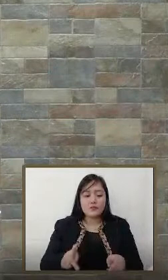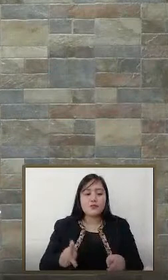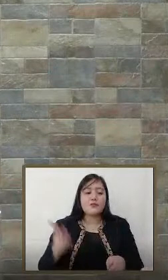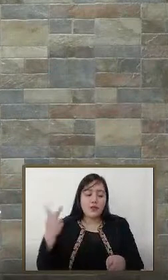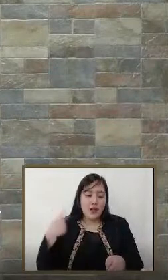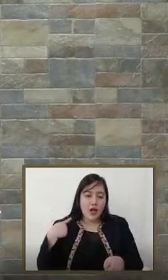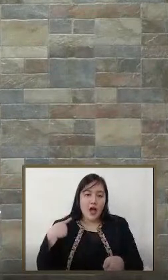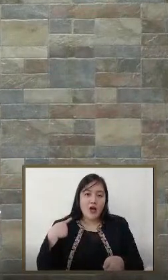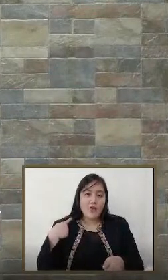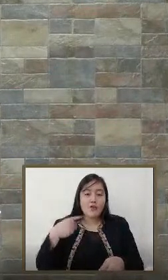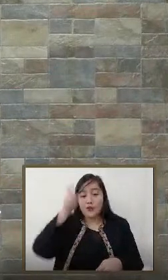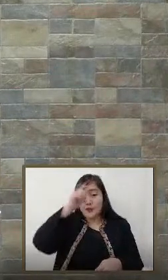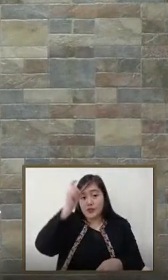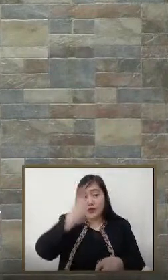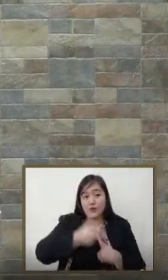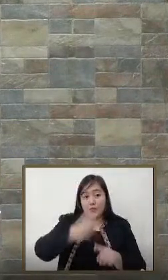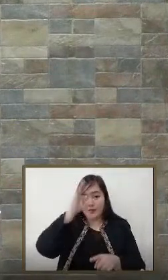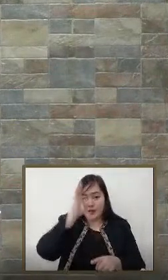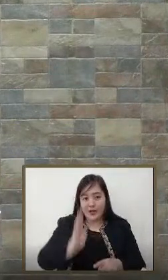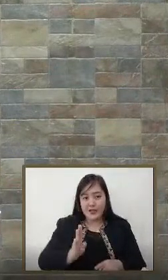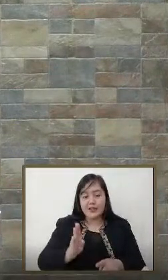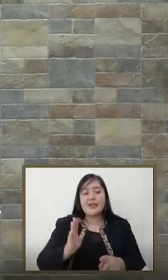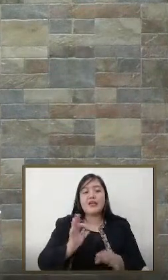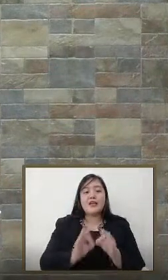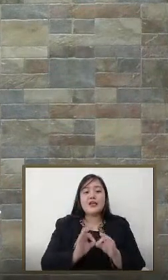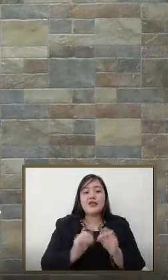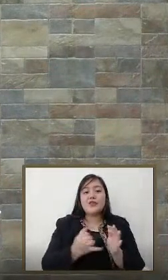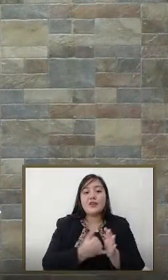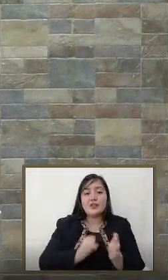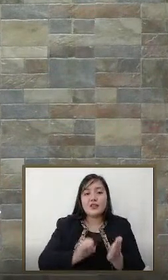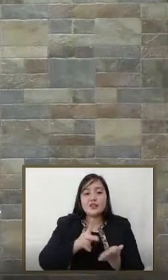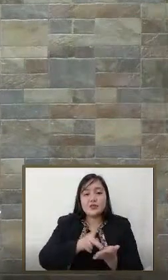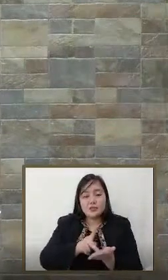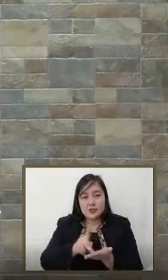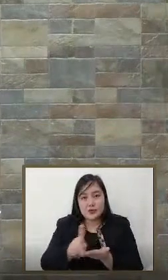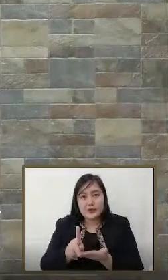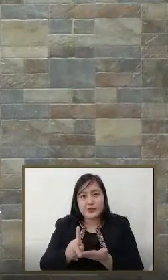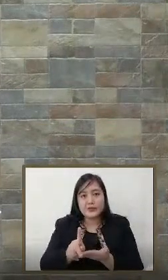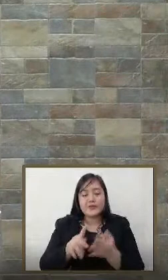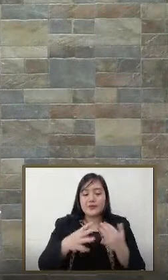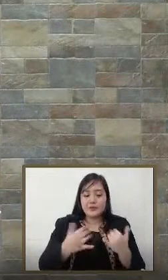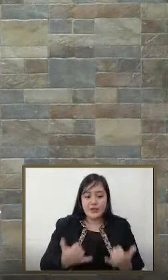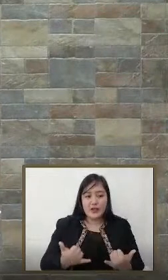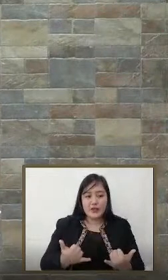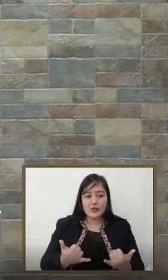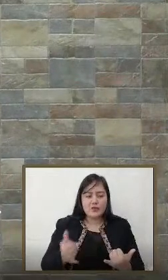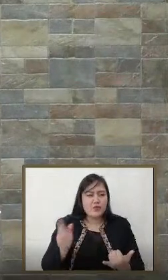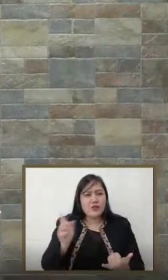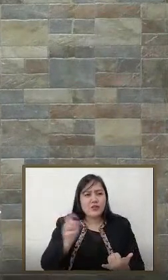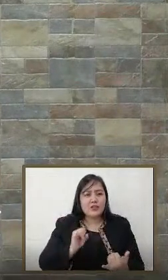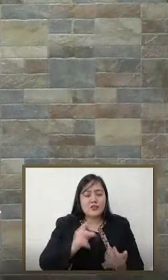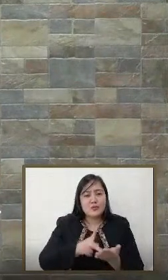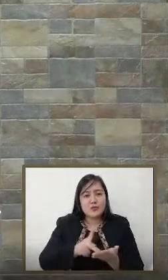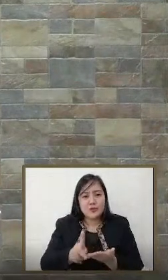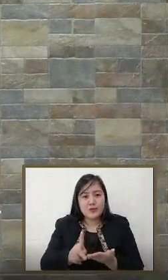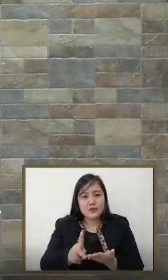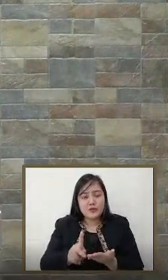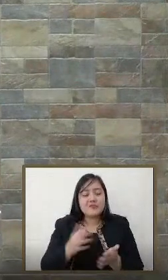pure. Mahirap pa rin sabihin kung alin yung pure. All right. Proceed to number two. It should